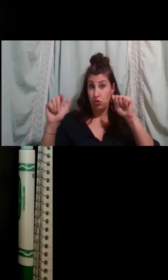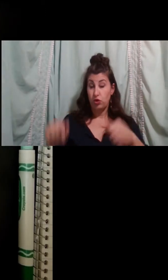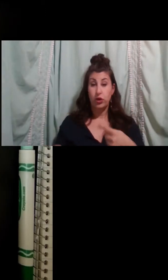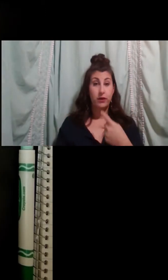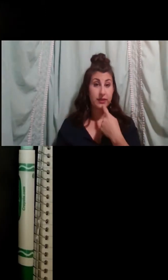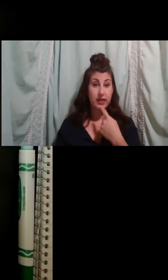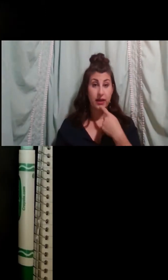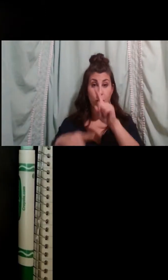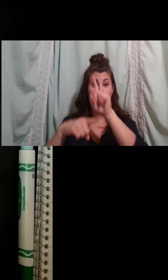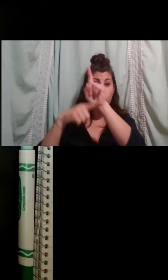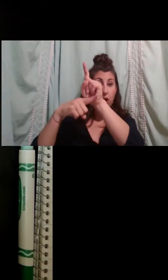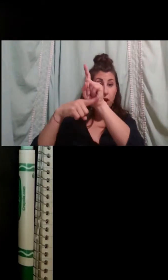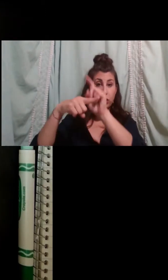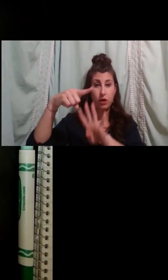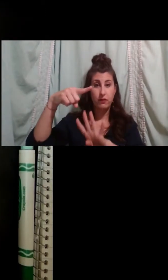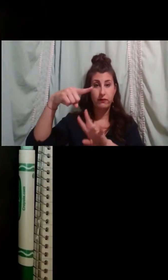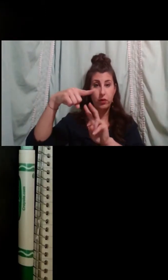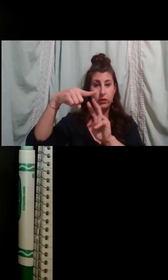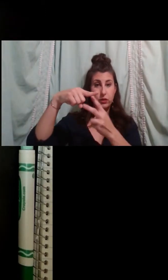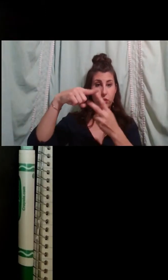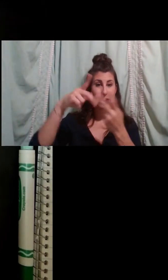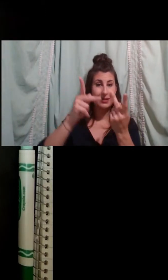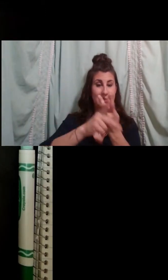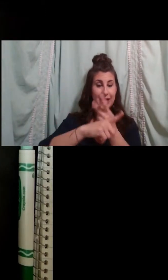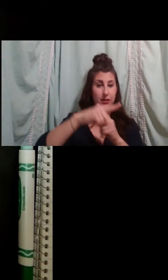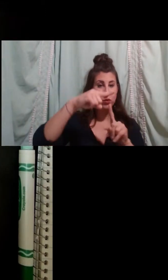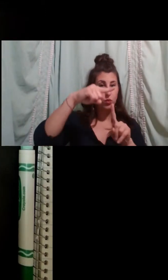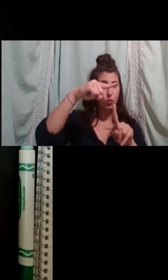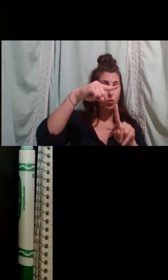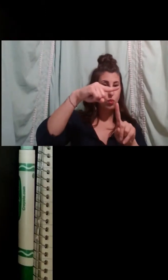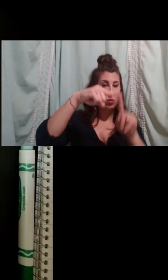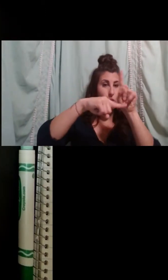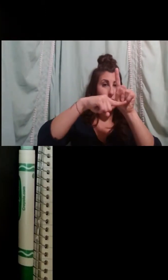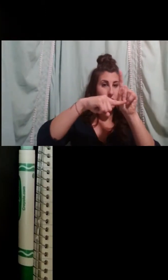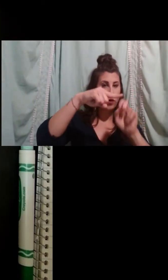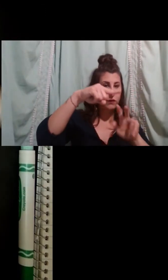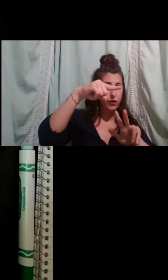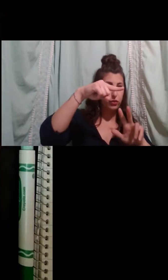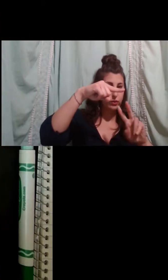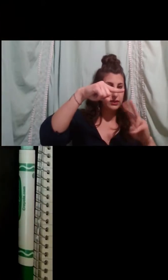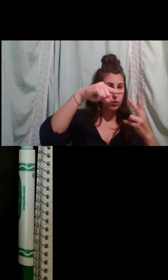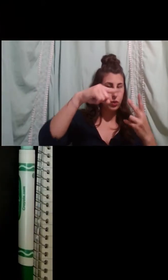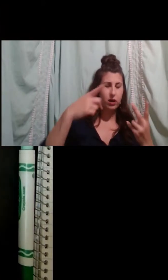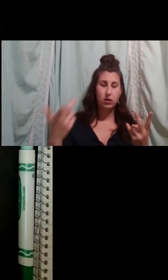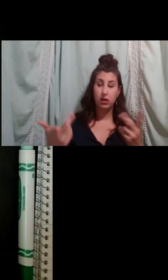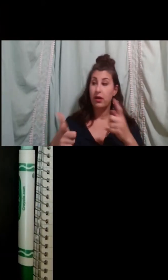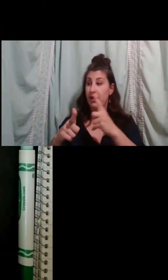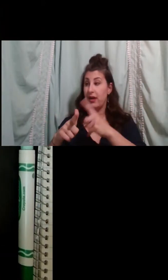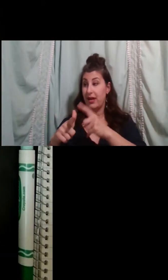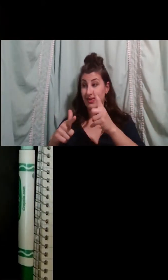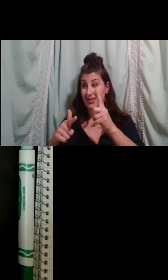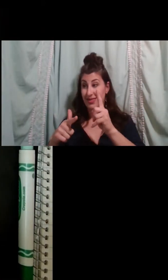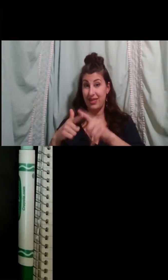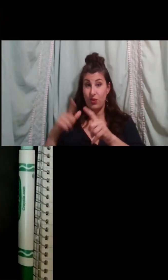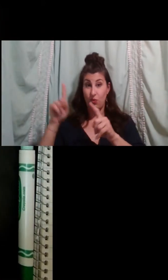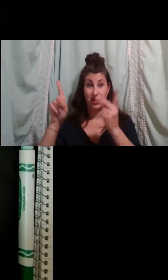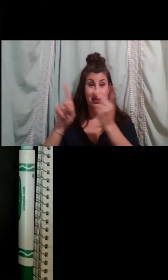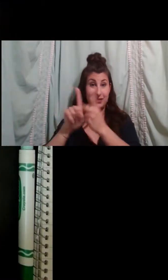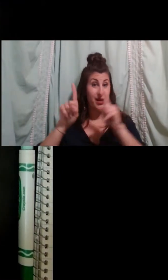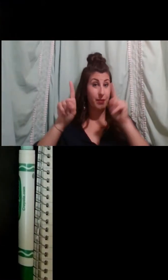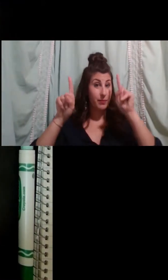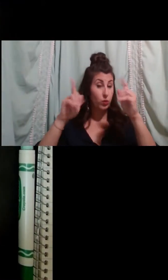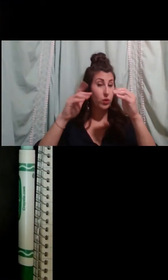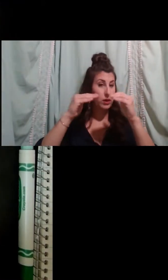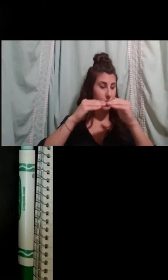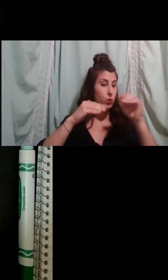one down to say 1 over 4 squared times 1 over 3 squared, and then that would have been my 1 times 1,